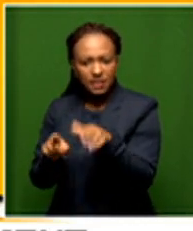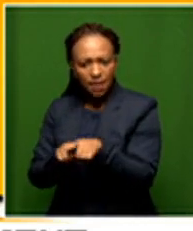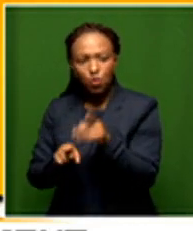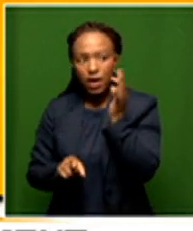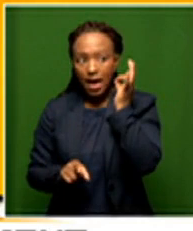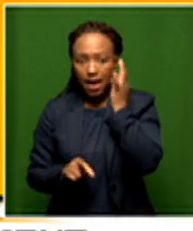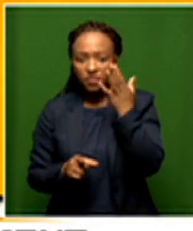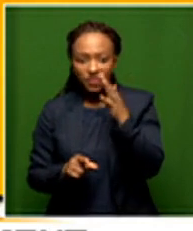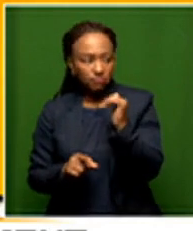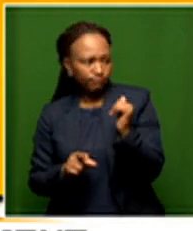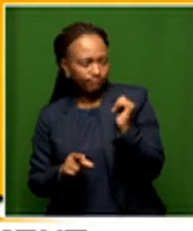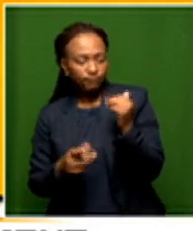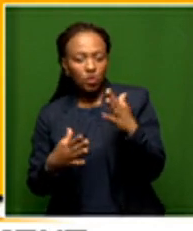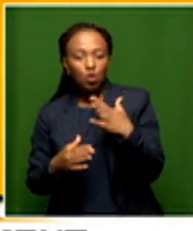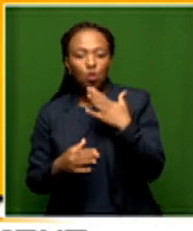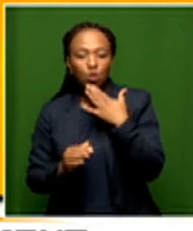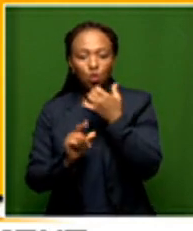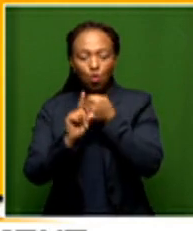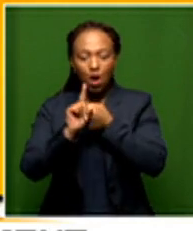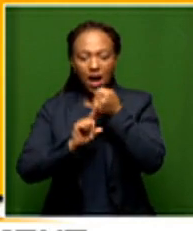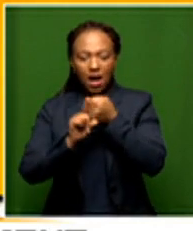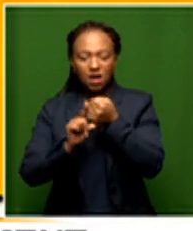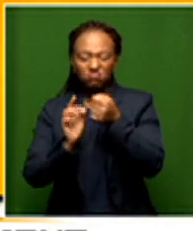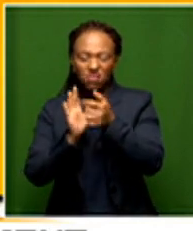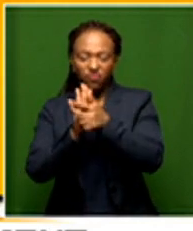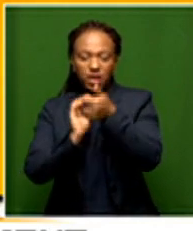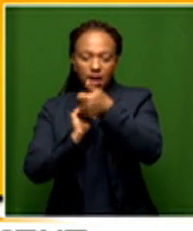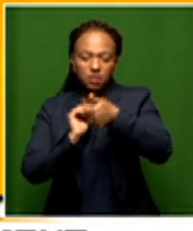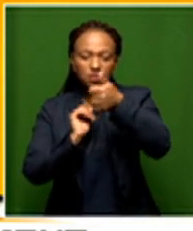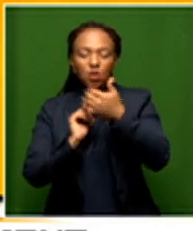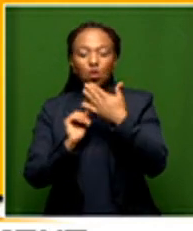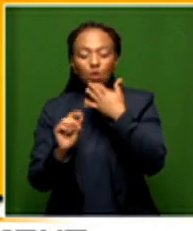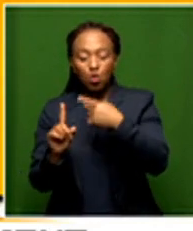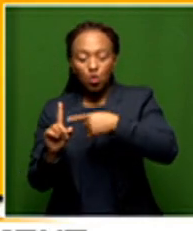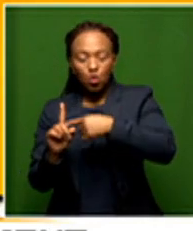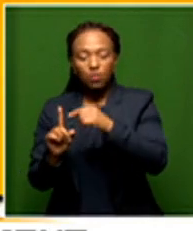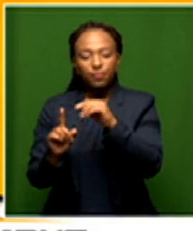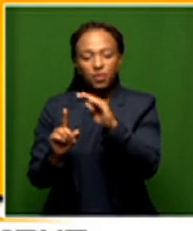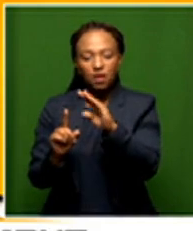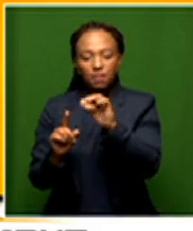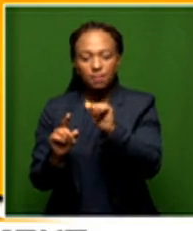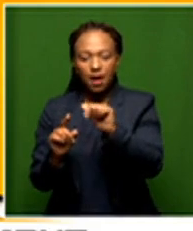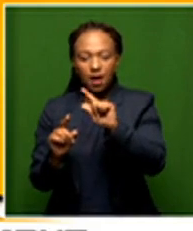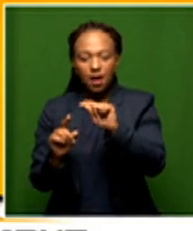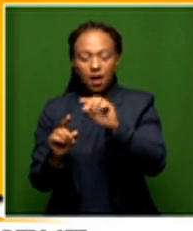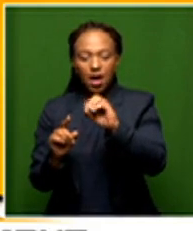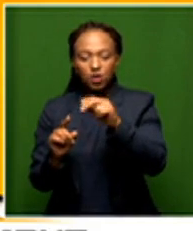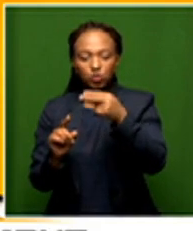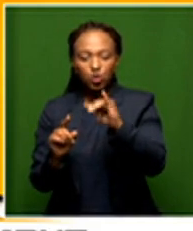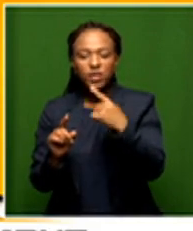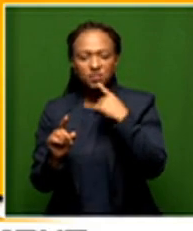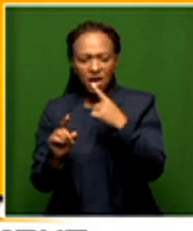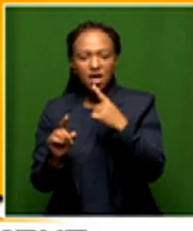heard yesterday Advocate Batohi, I mean, she was basically just saying that this is just a tiny, tiny pinpoint